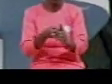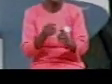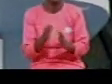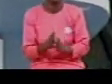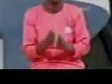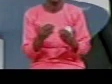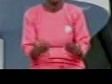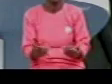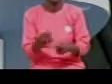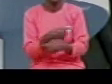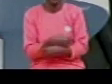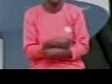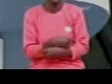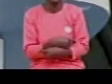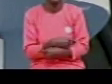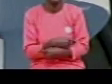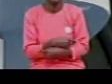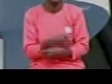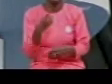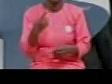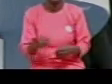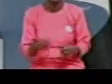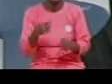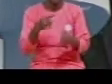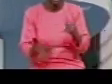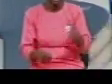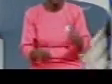Today, the last day